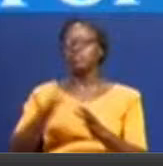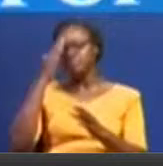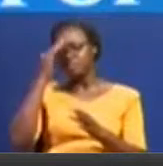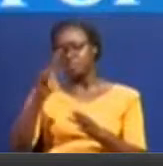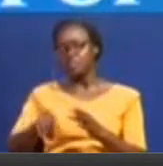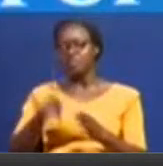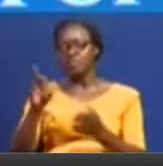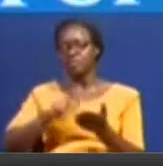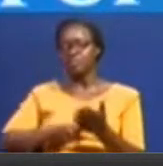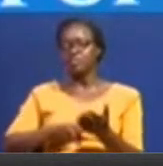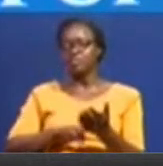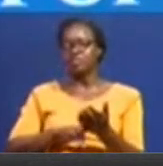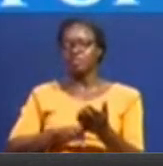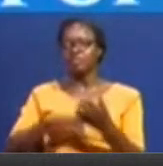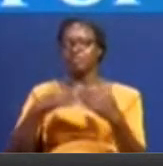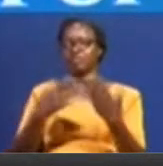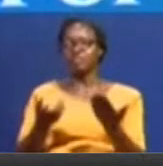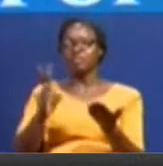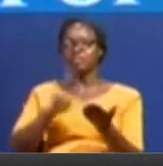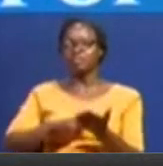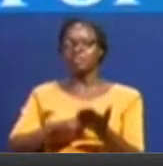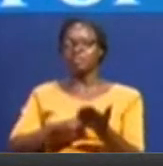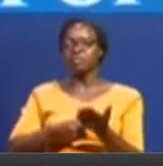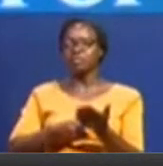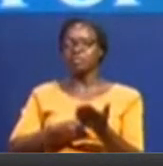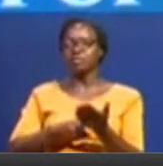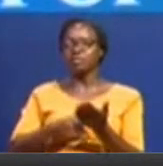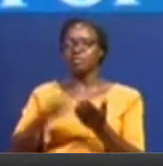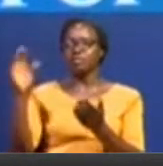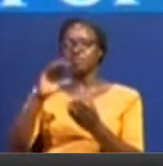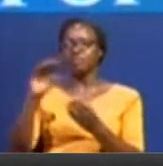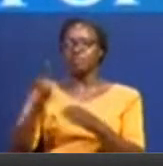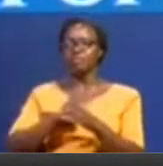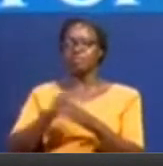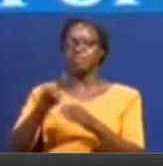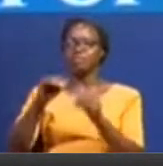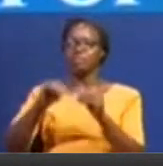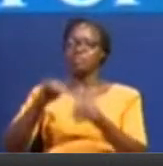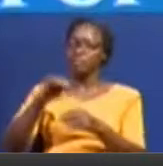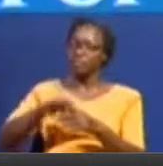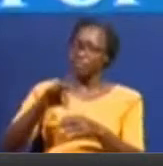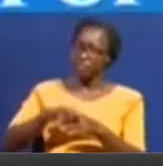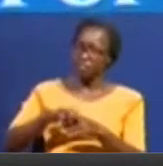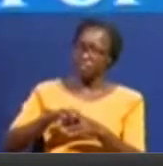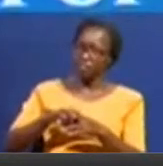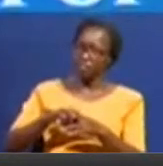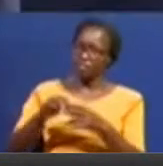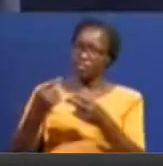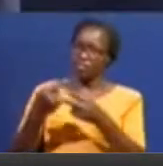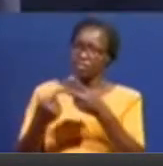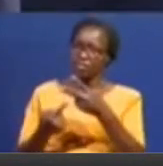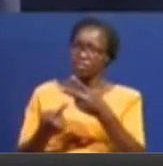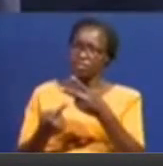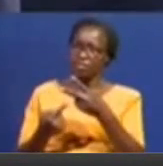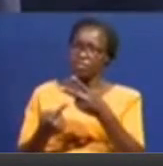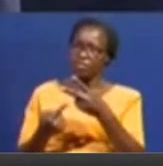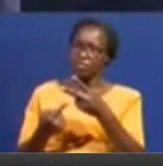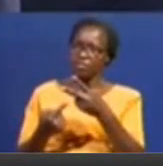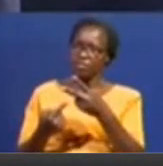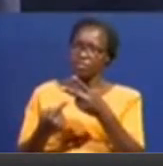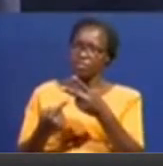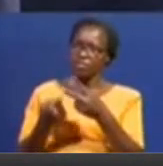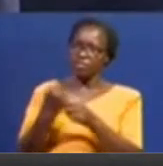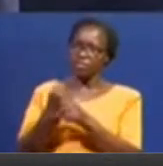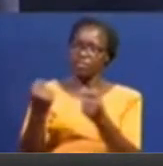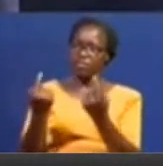they need to register, how to register, and their civic duty to vote. Those two would be working hand